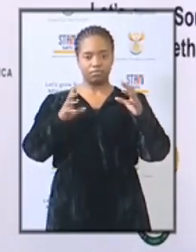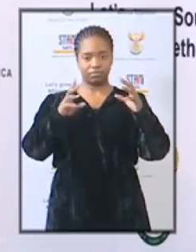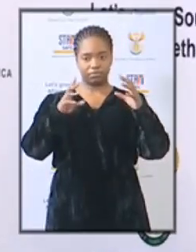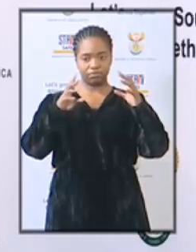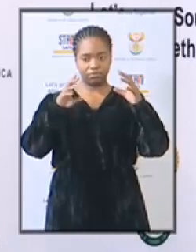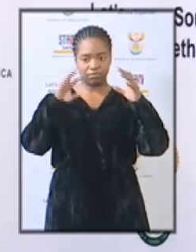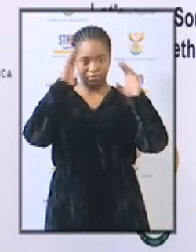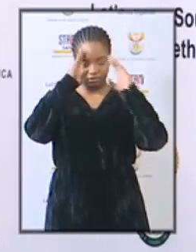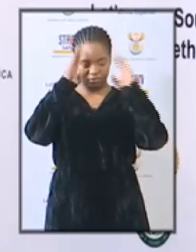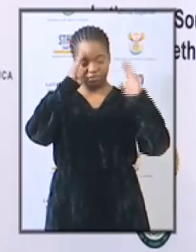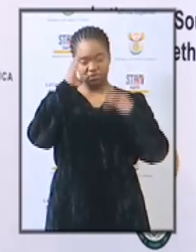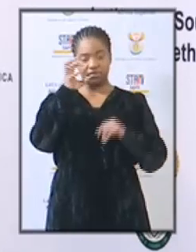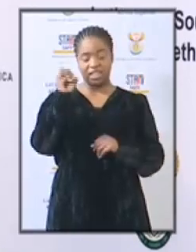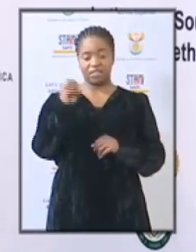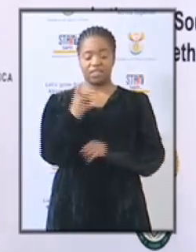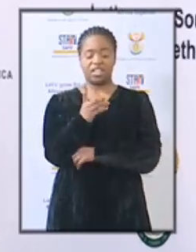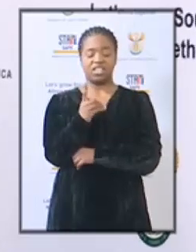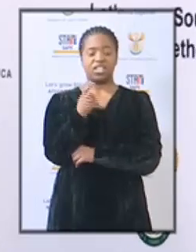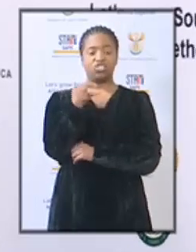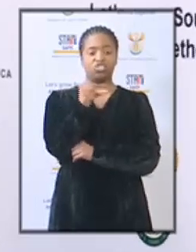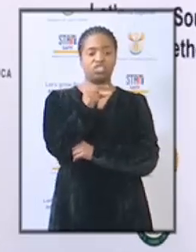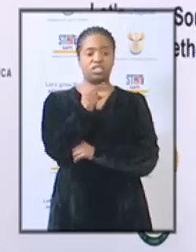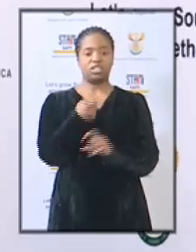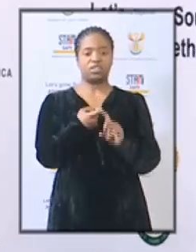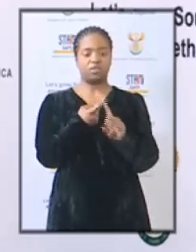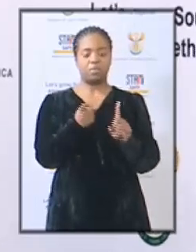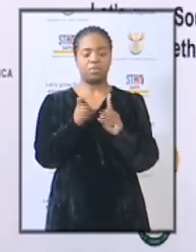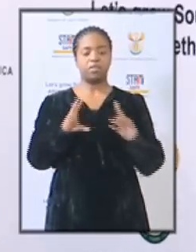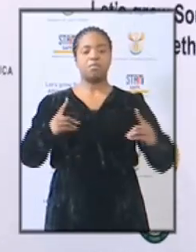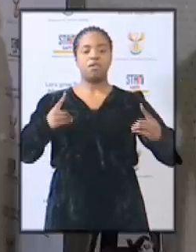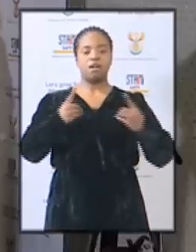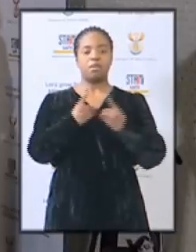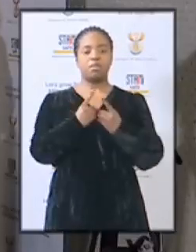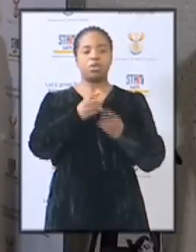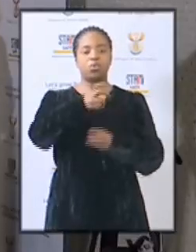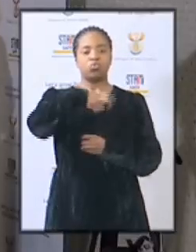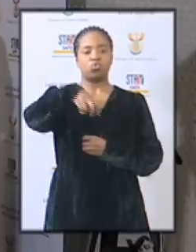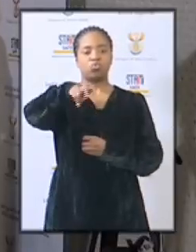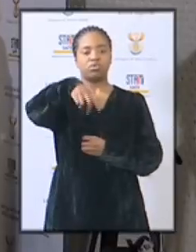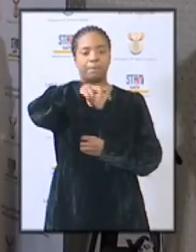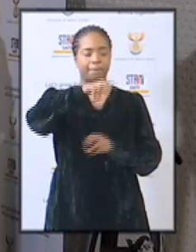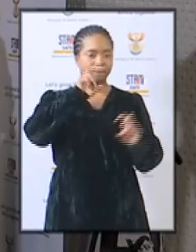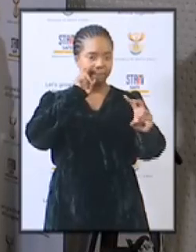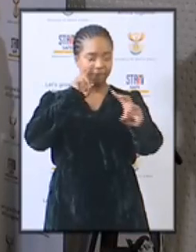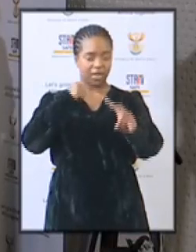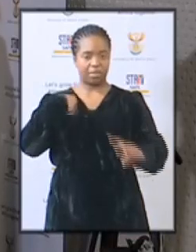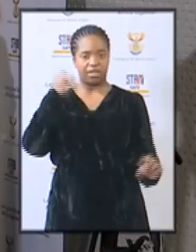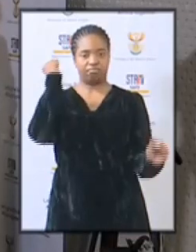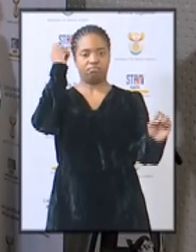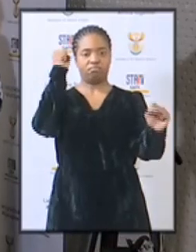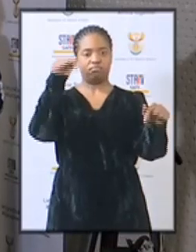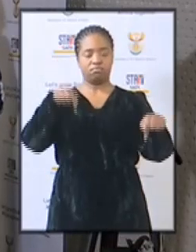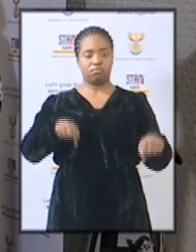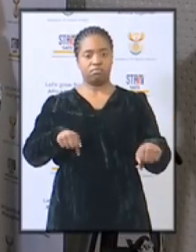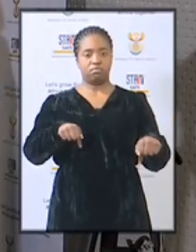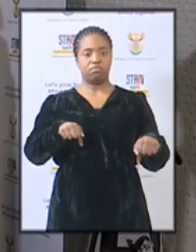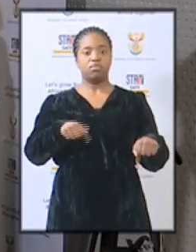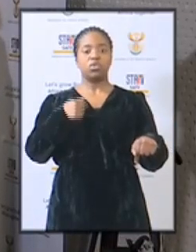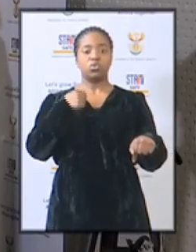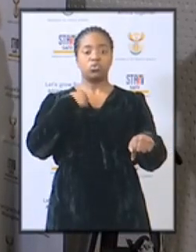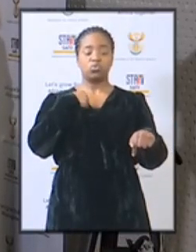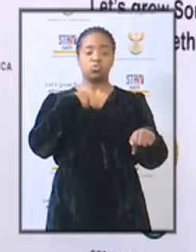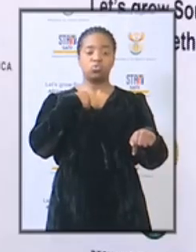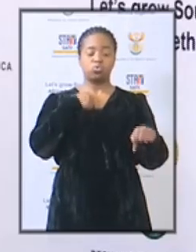I'm joined by the Director General of the Department of Tourism, delivering this message to our sector and to the